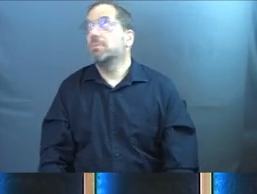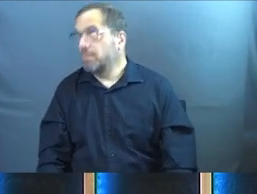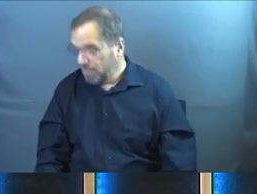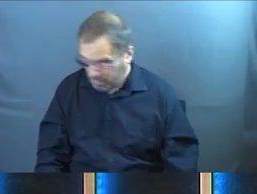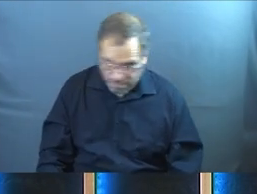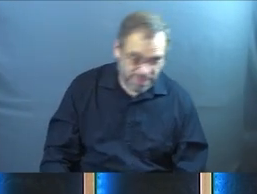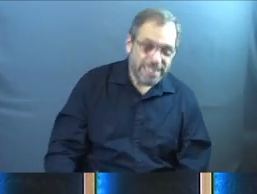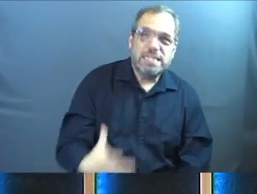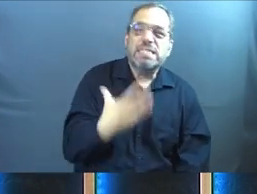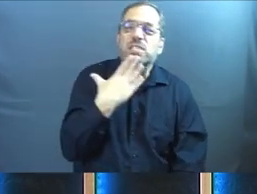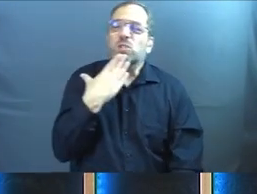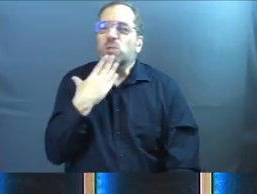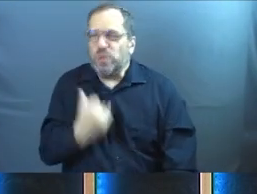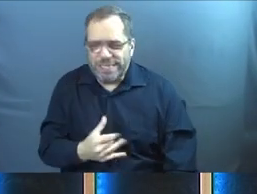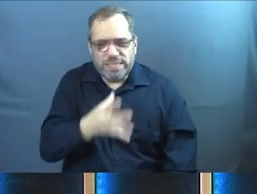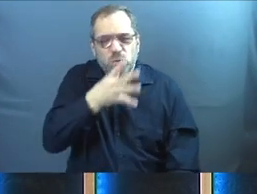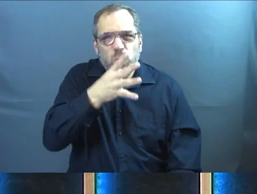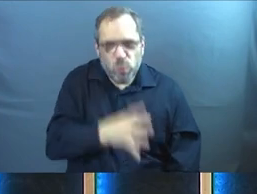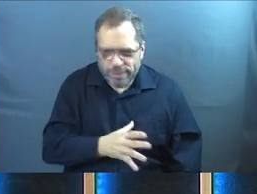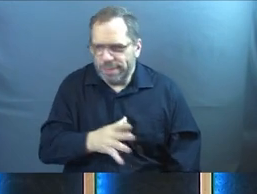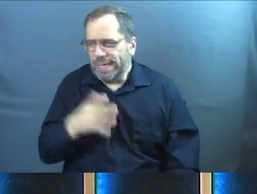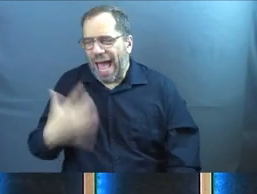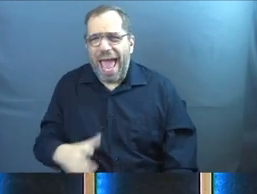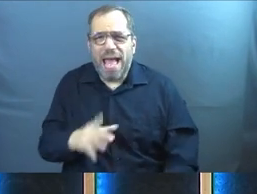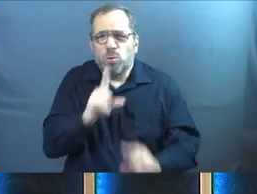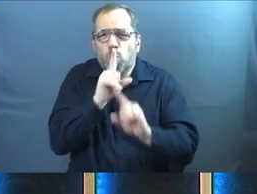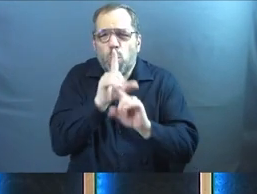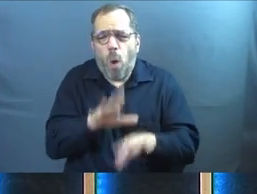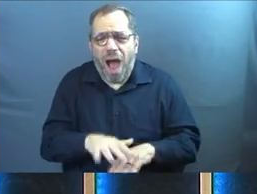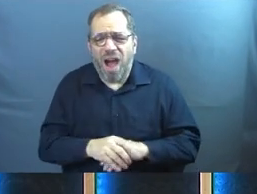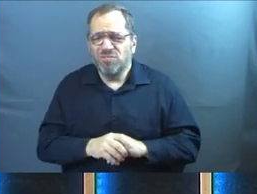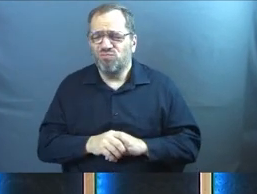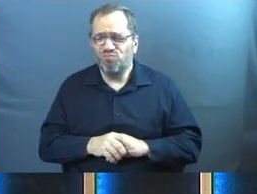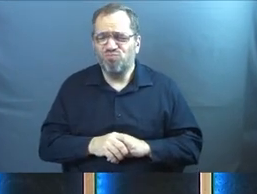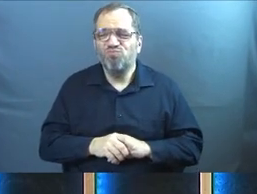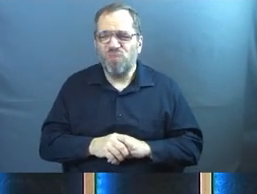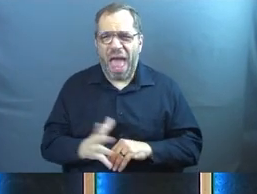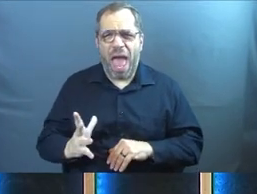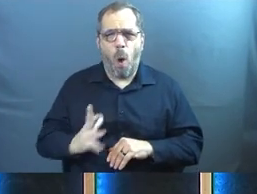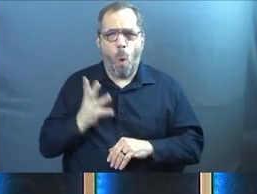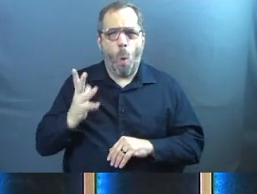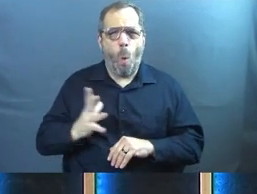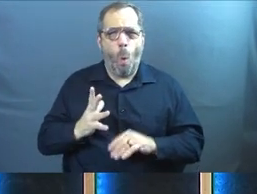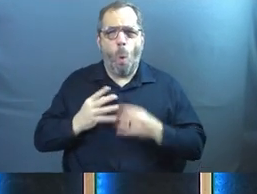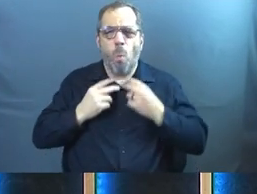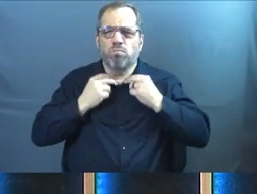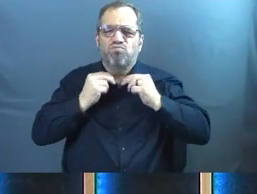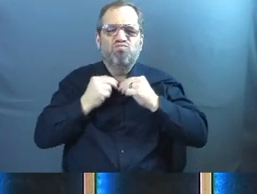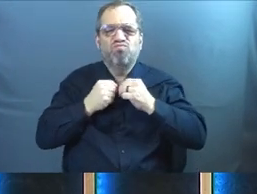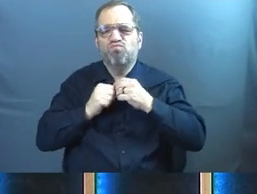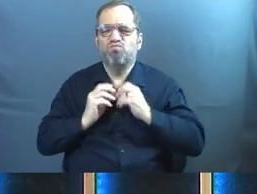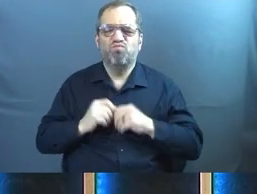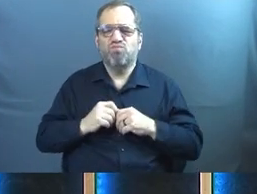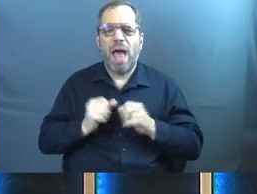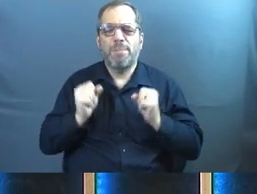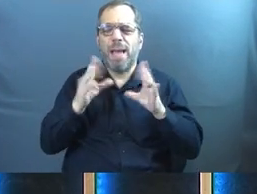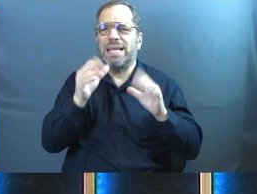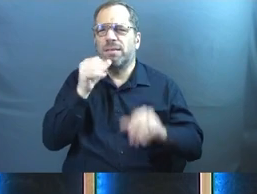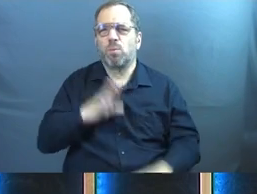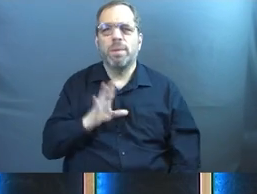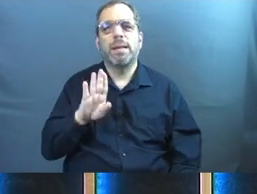just the sweetest lady ever, and so quiet and so classy and amazing lady,